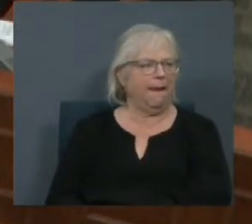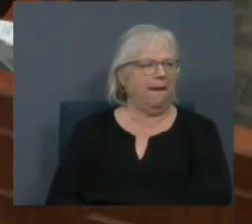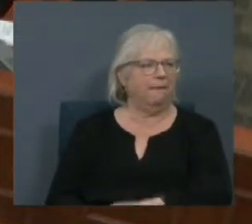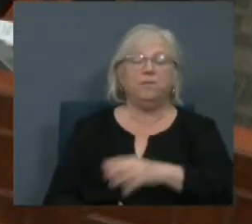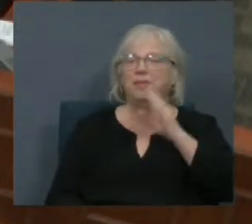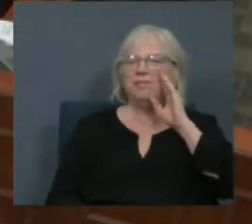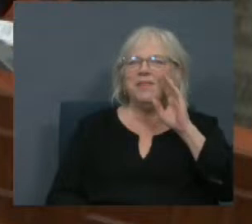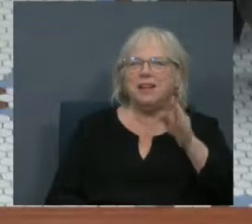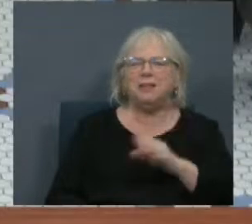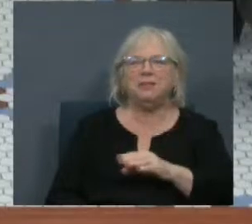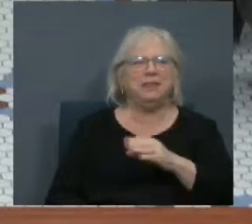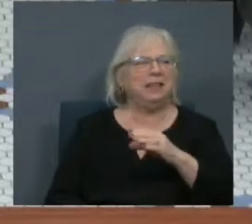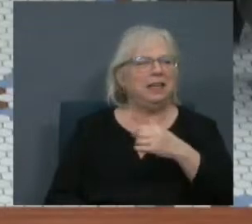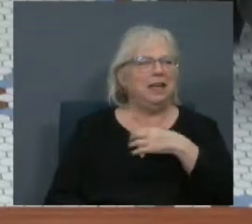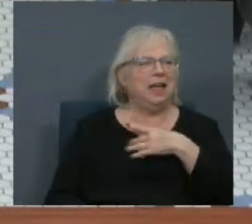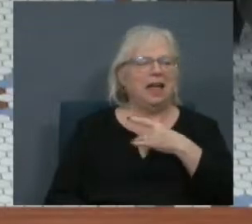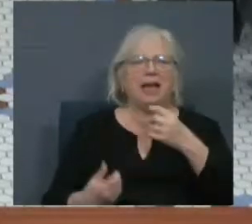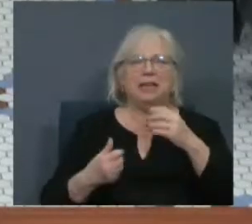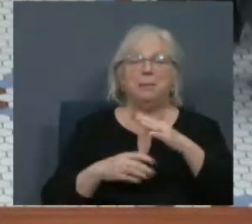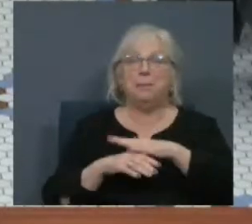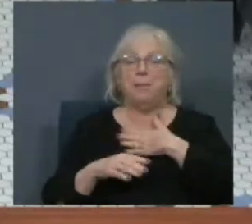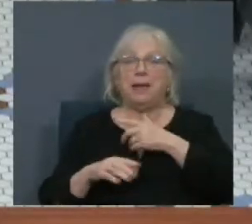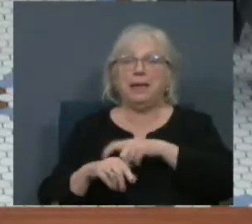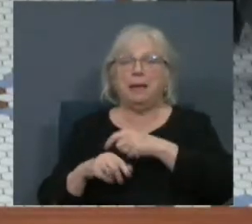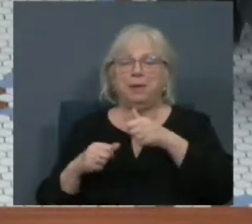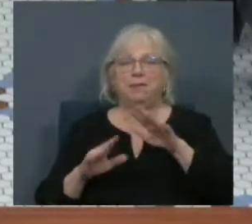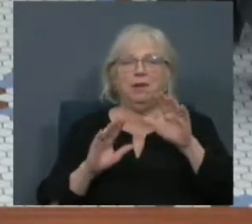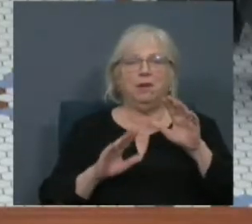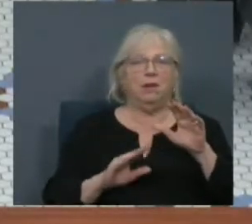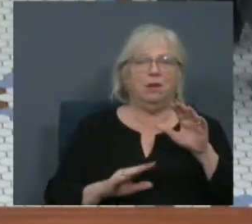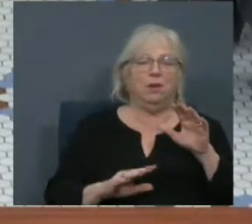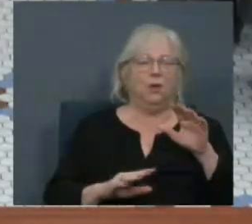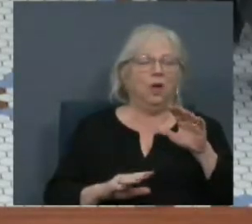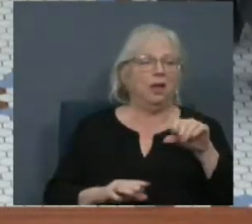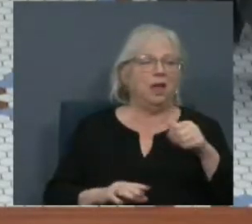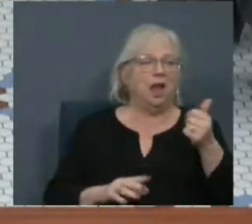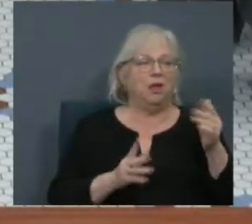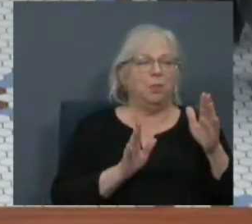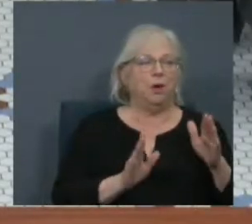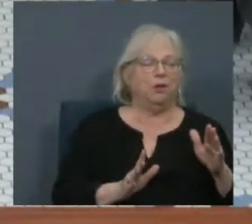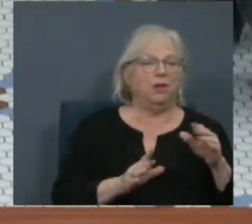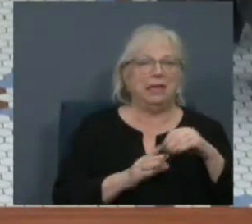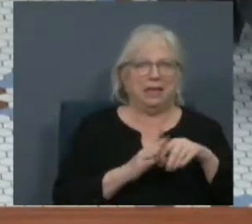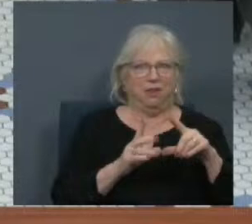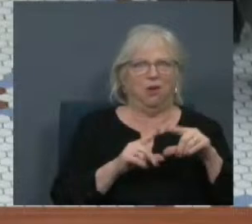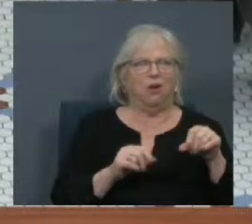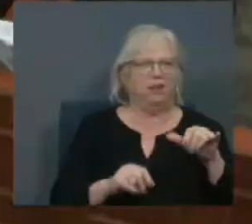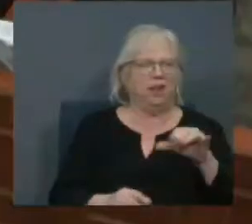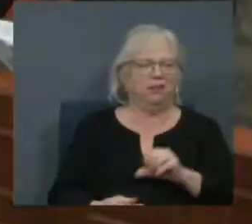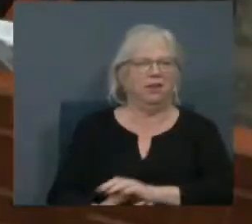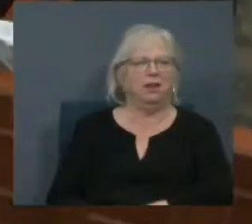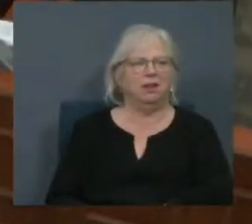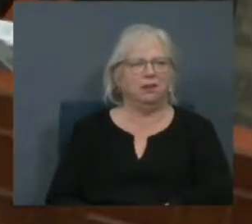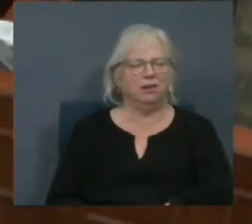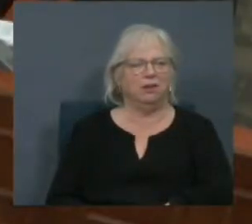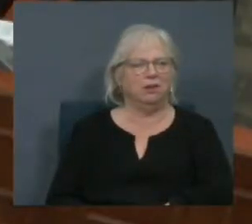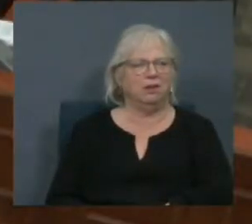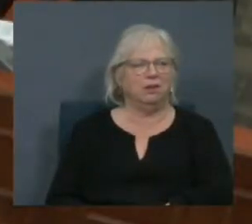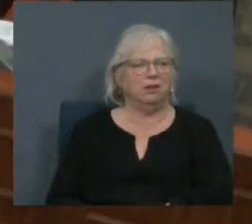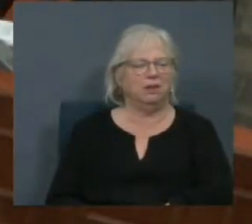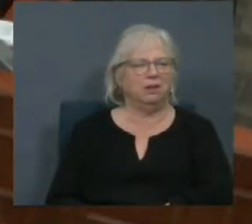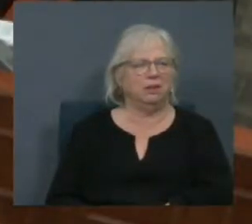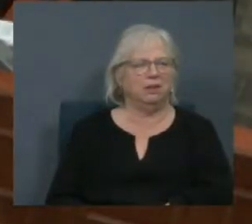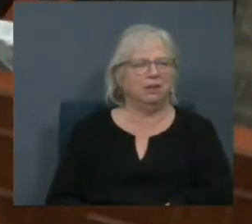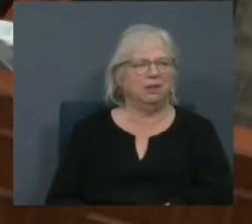Hello. I'd like to yield my time to Roomba Yambu, who is also on the cards. Yes. All right, we'll just go